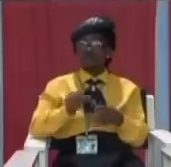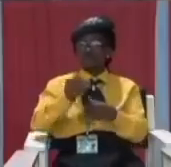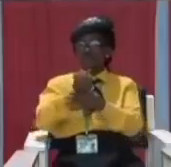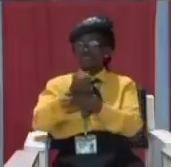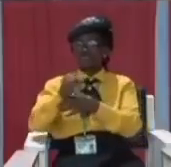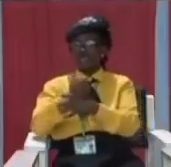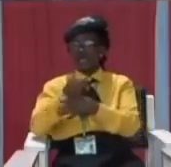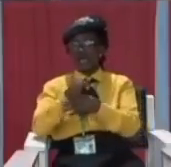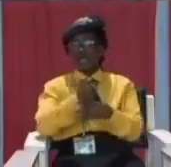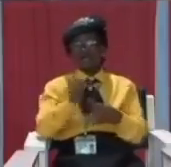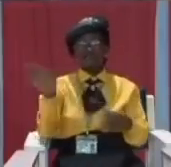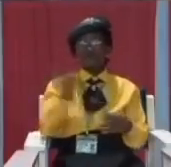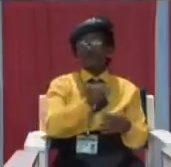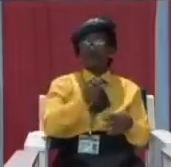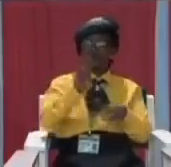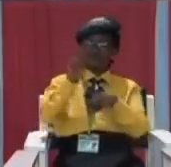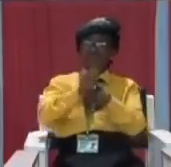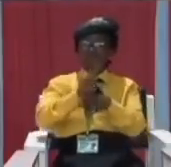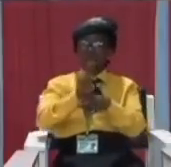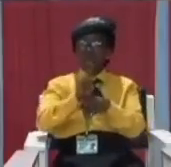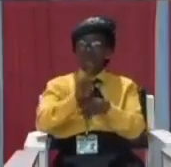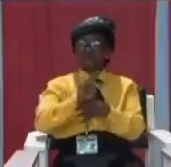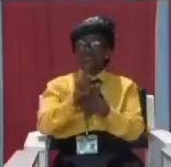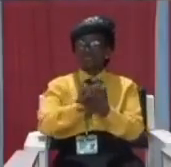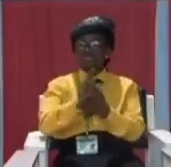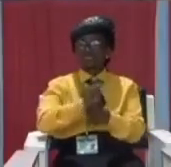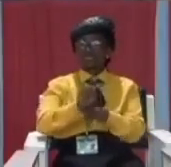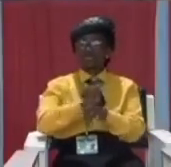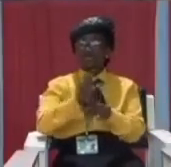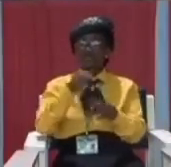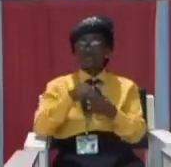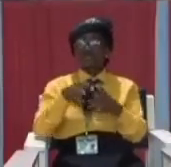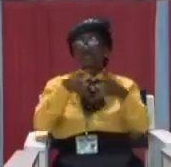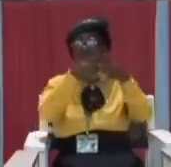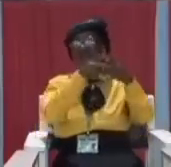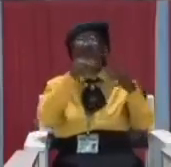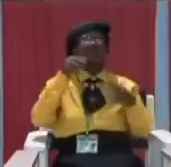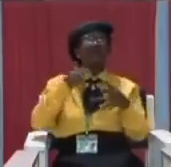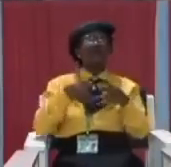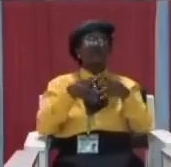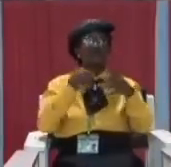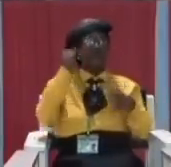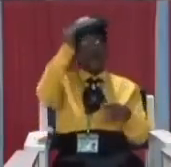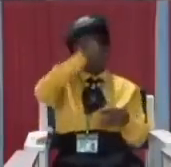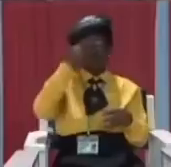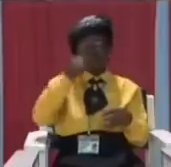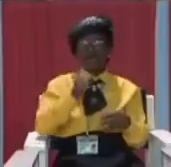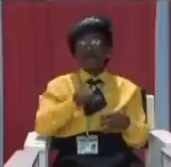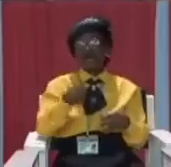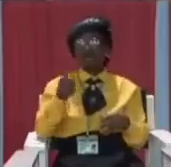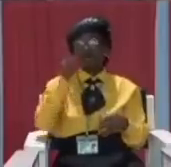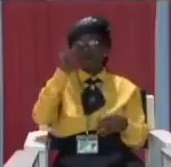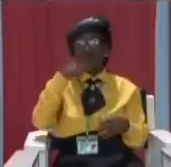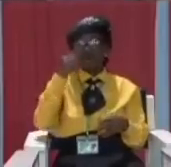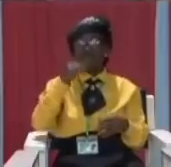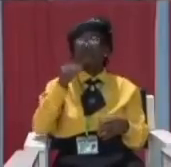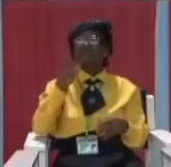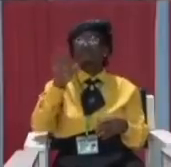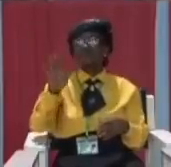in Africa. Okay. Another one said, I want to be distributing your books.